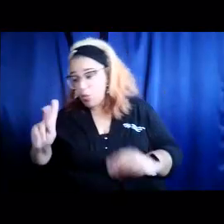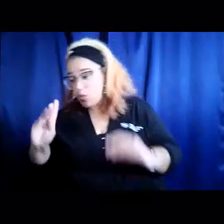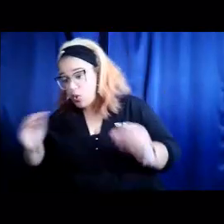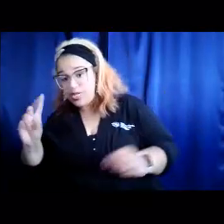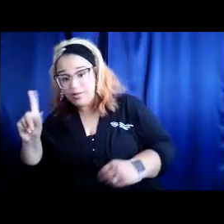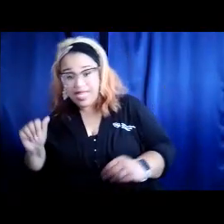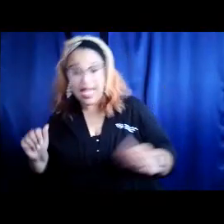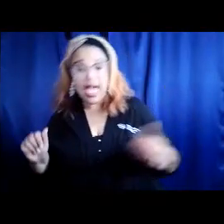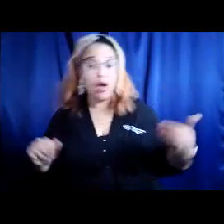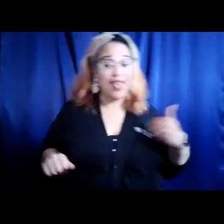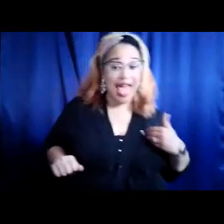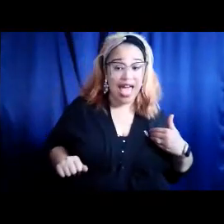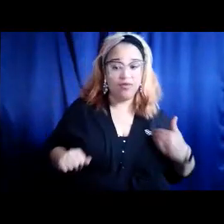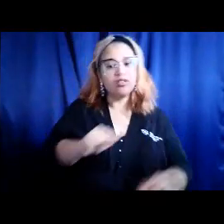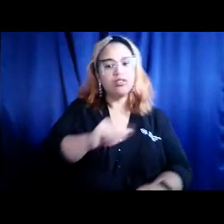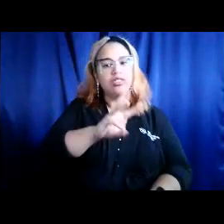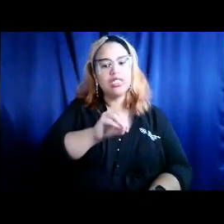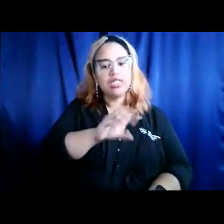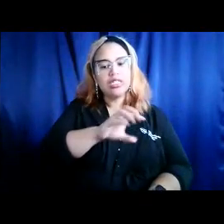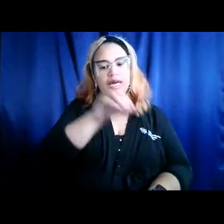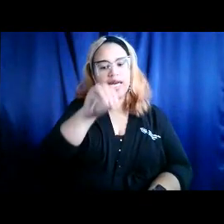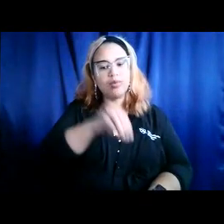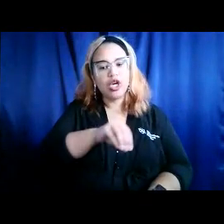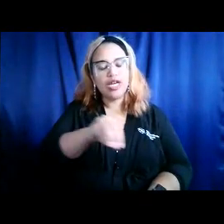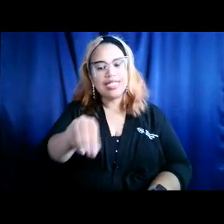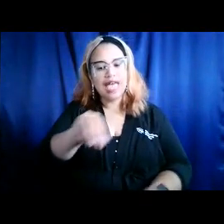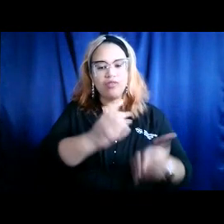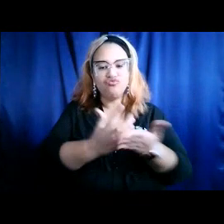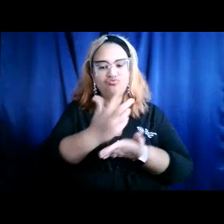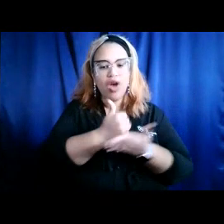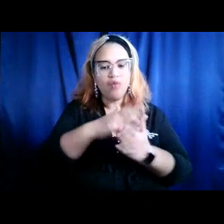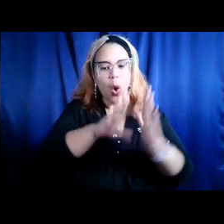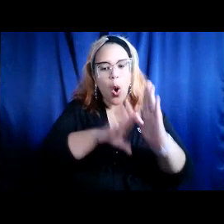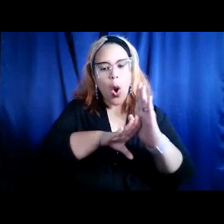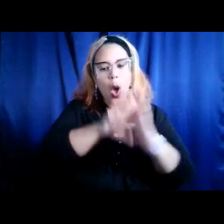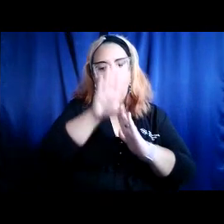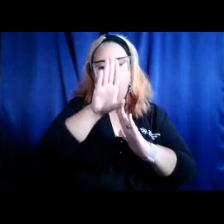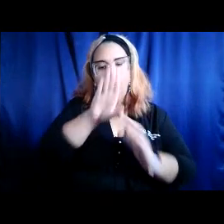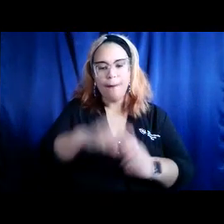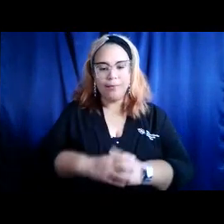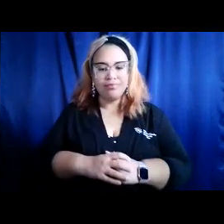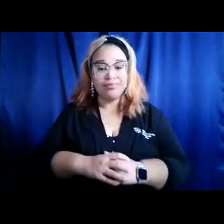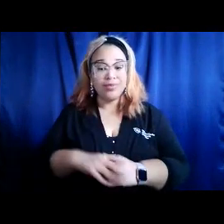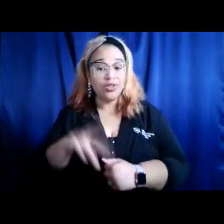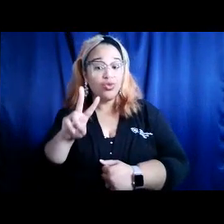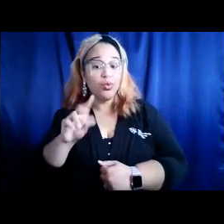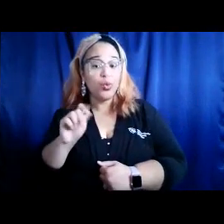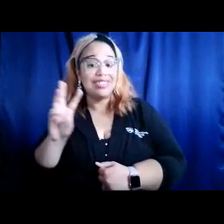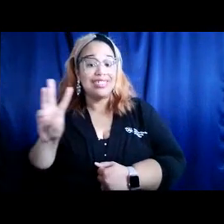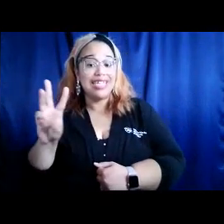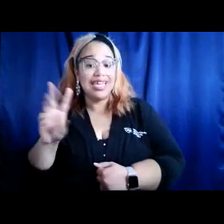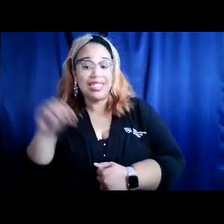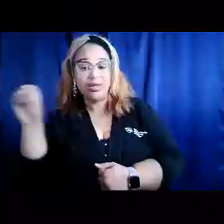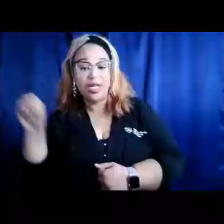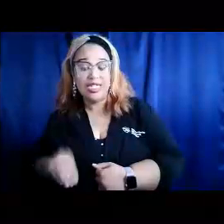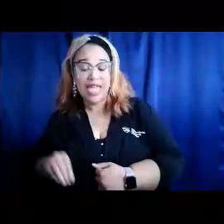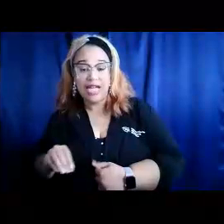with disabilities tend to stay in their roles longer, which does help reduce turnover-related expenses such as